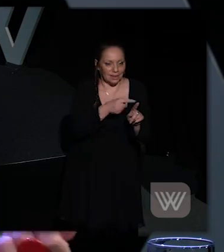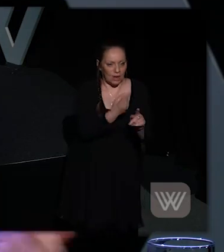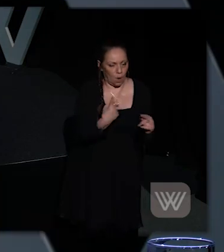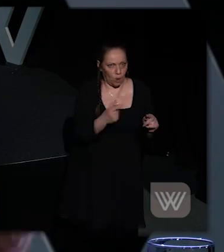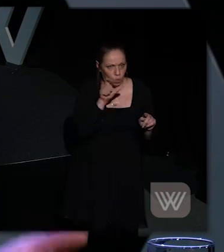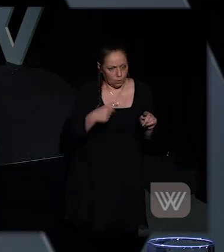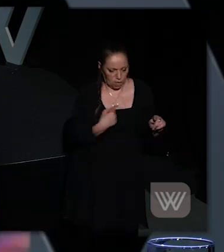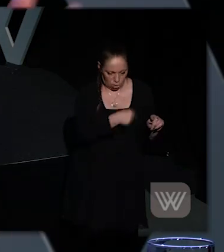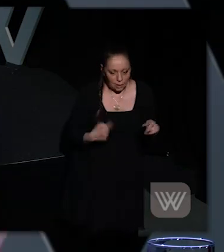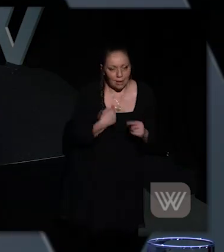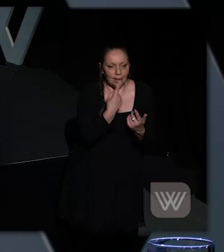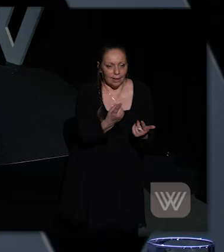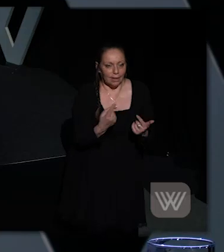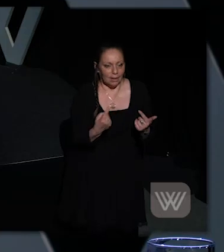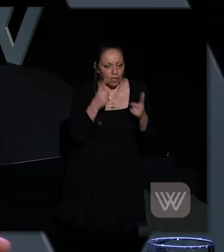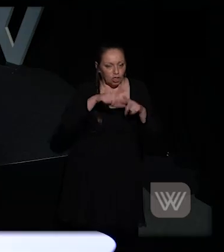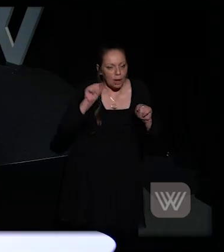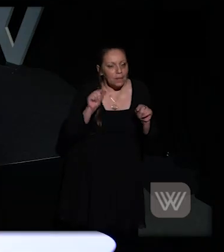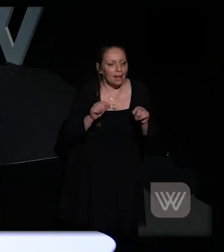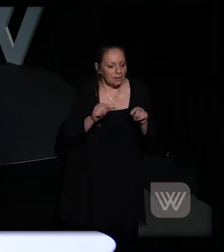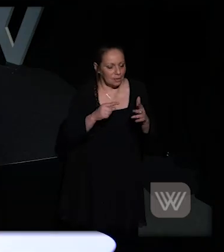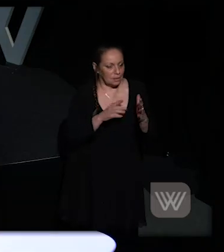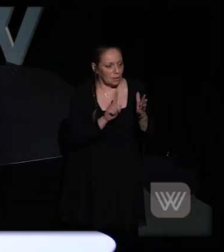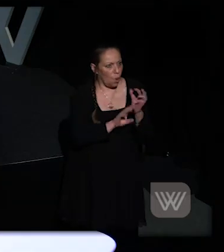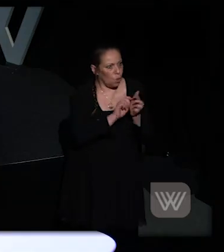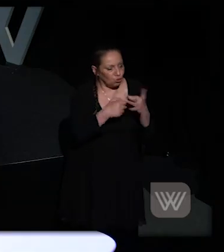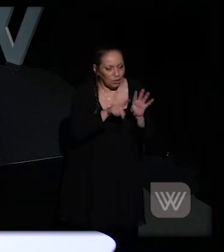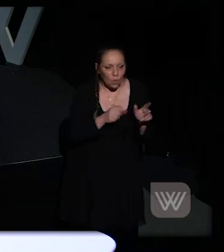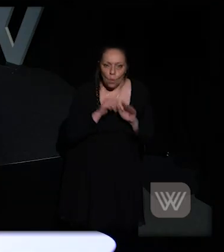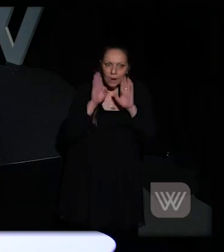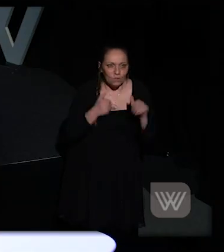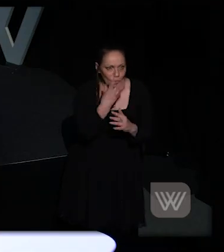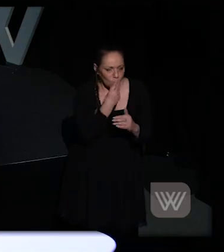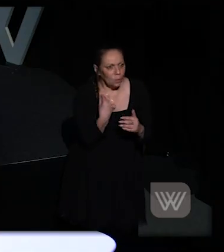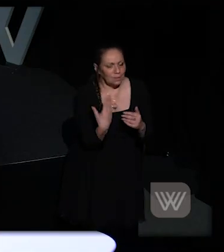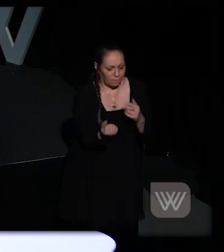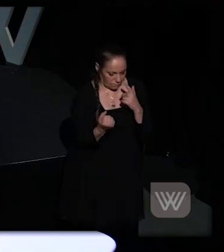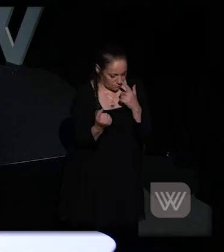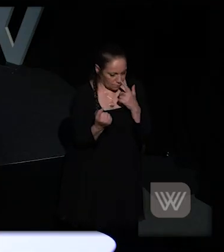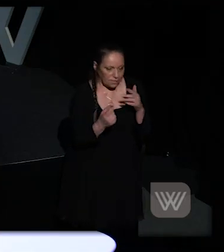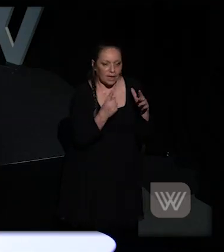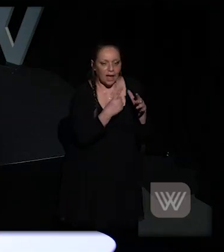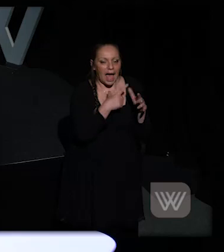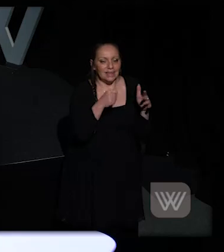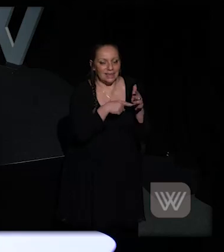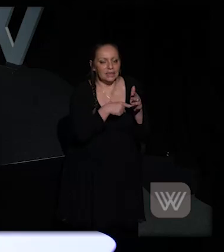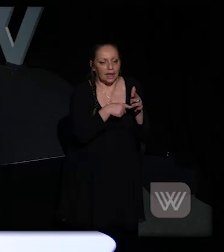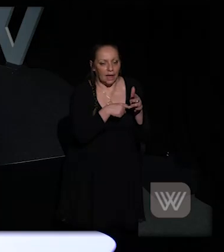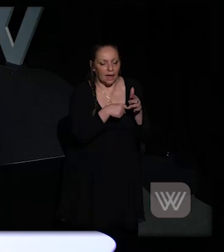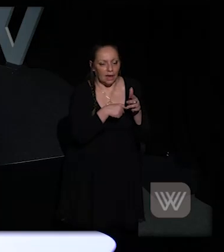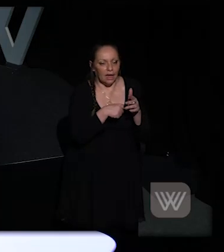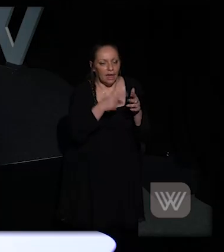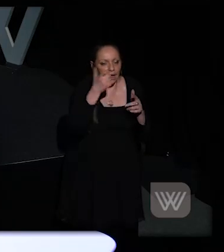sent me herself in the book in a Japanese laundry, or, you know, there are these incredible pictures. There's one of a ACT firefighter leaning